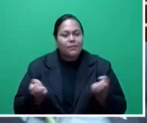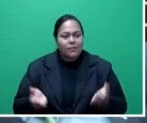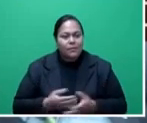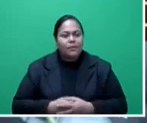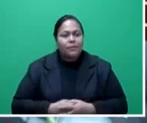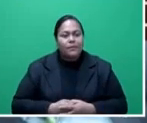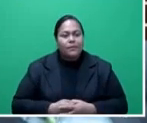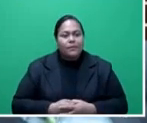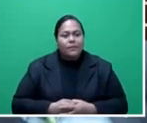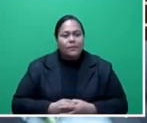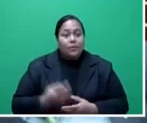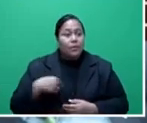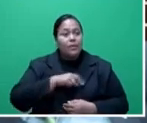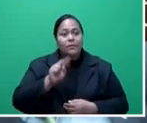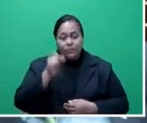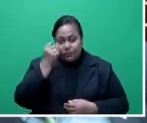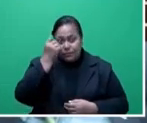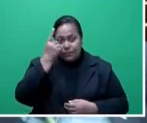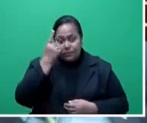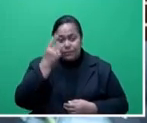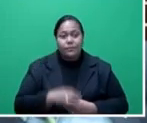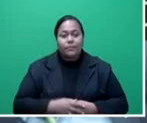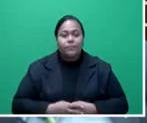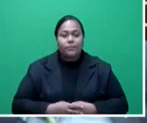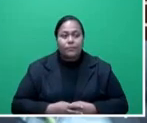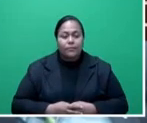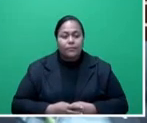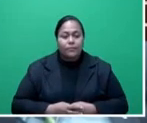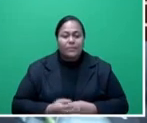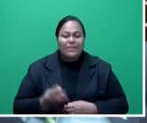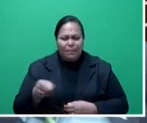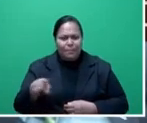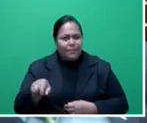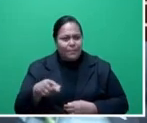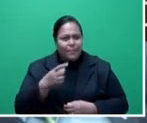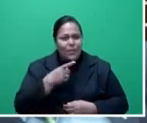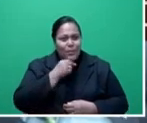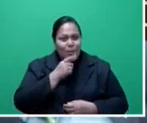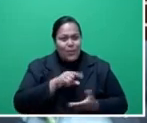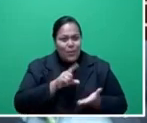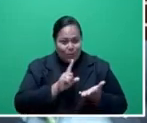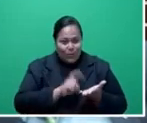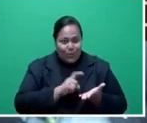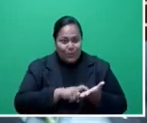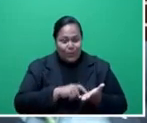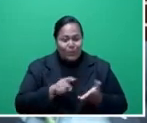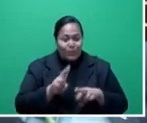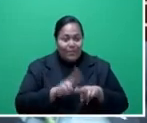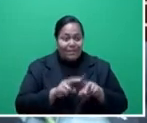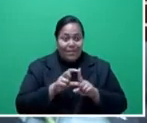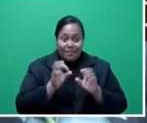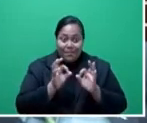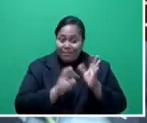that many of these recipients were actually, who were part of the Recovery Credit Guarantee Scheme,